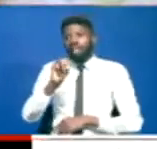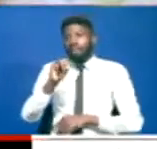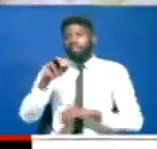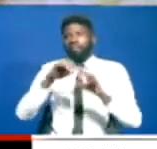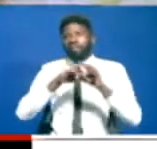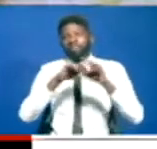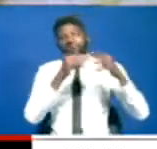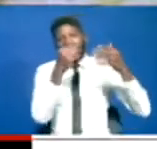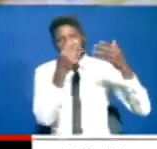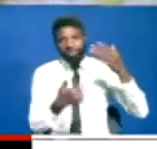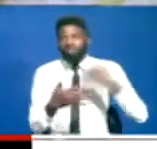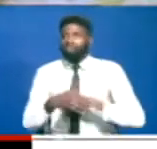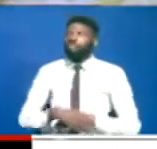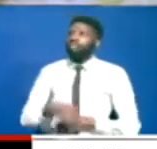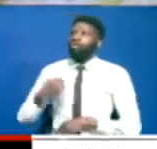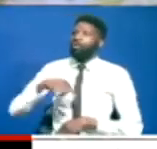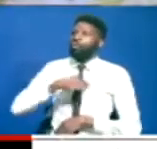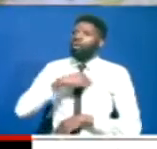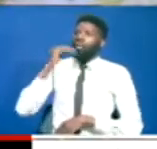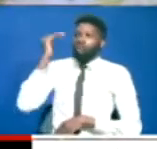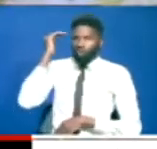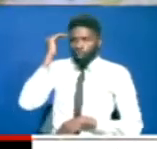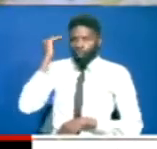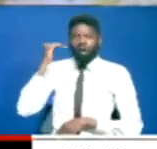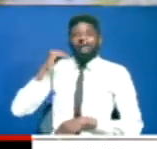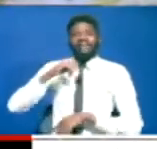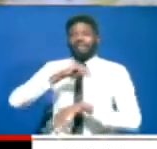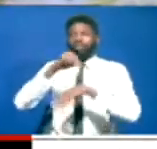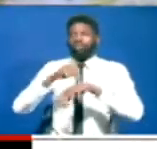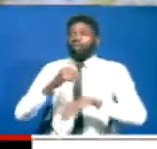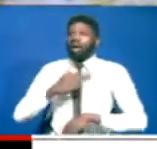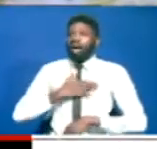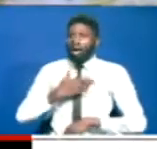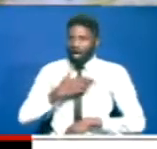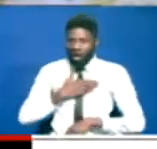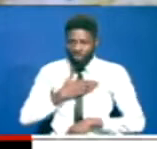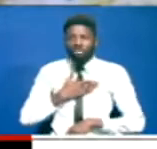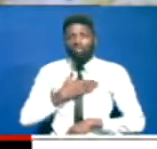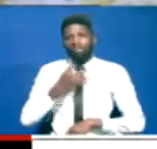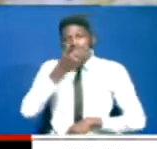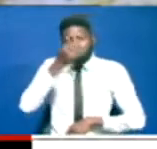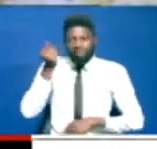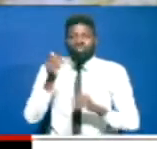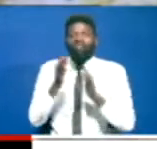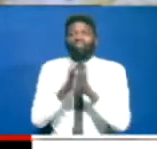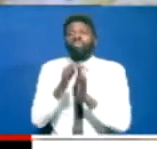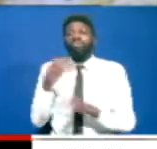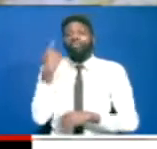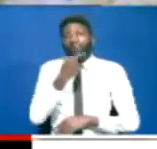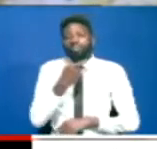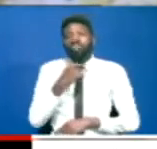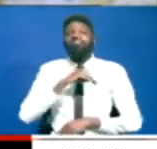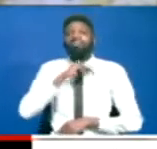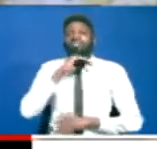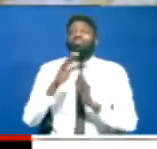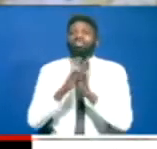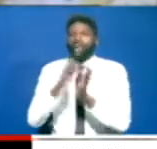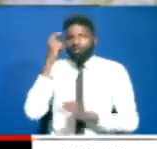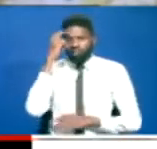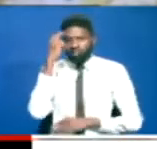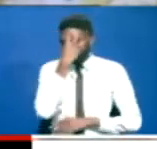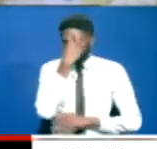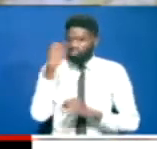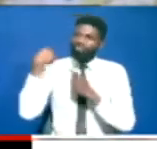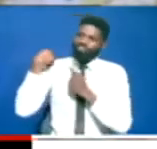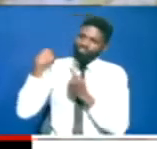letu iko mkono salama kwa mkono ya baba. Baba na Martha Karua wako na rekodi nzuri ya kupigania